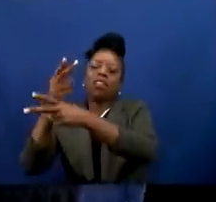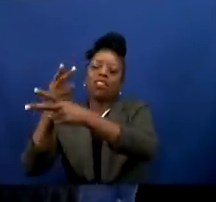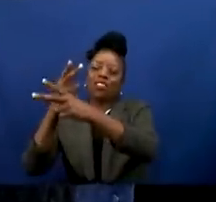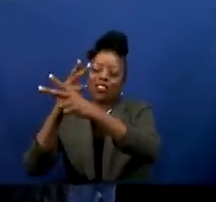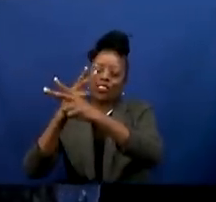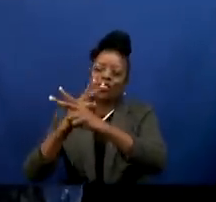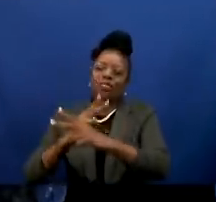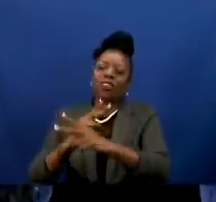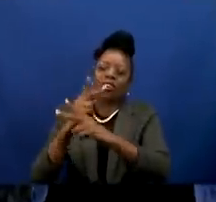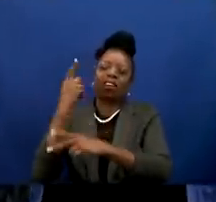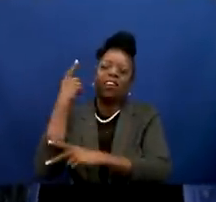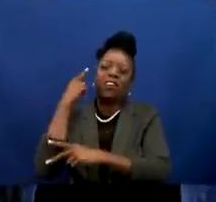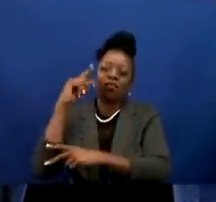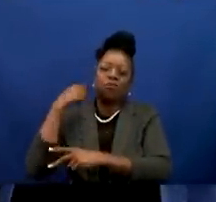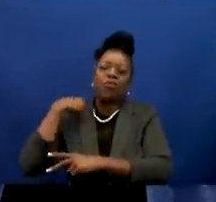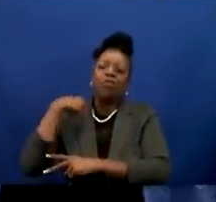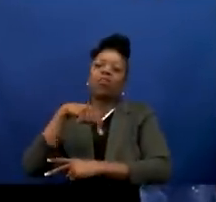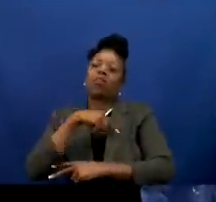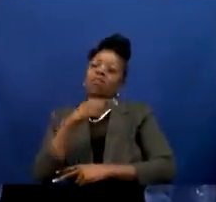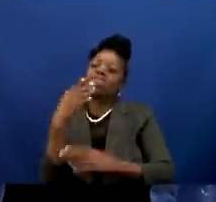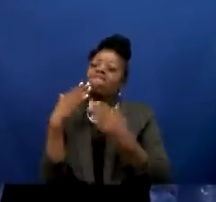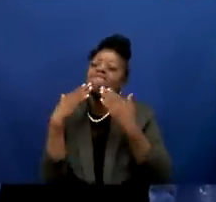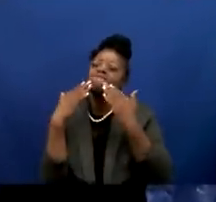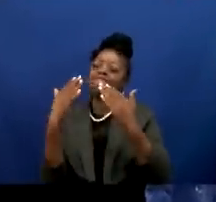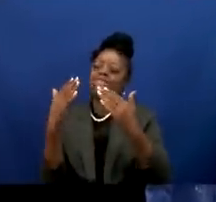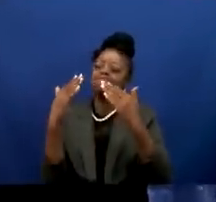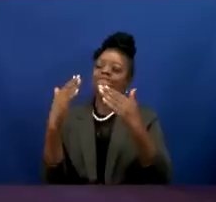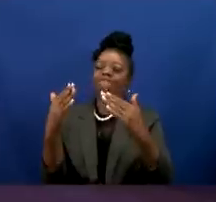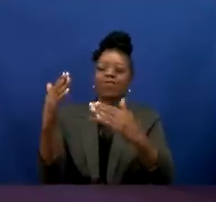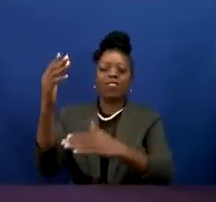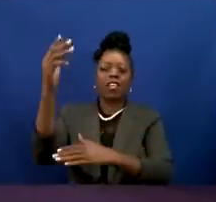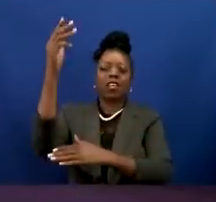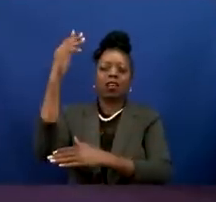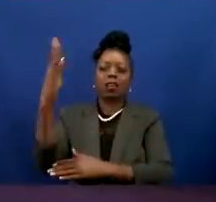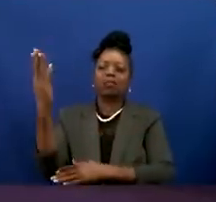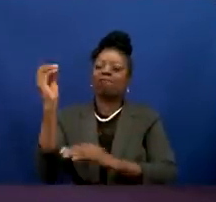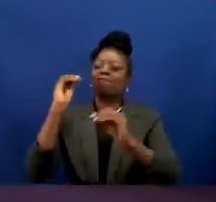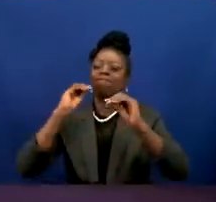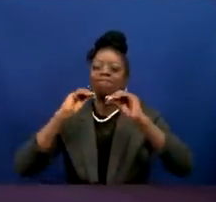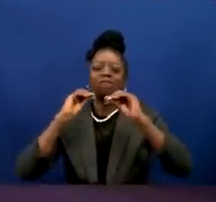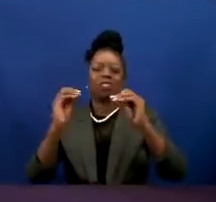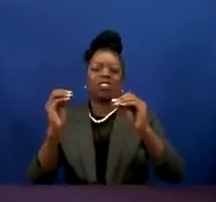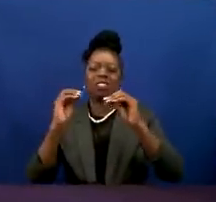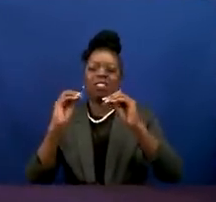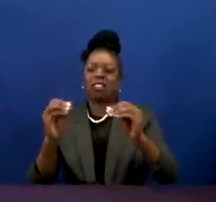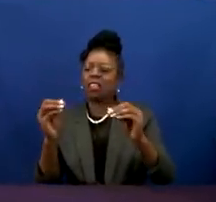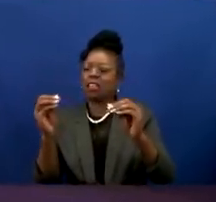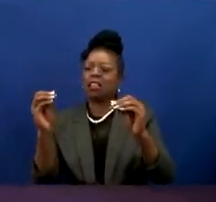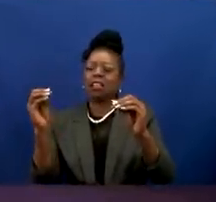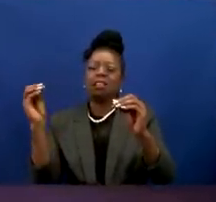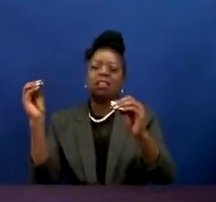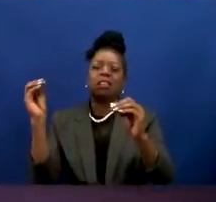Thank you, oh God, that there is absolutely nothing that we need to withhold from you.